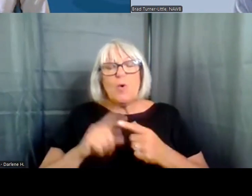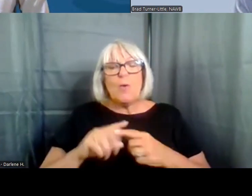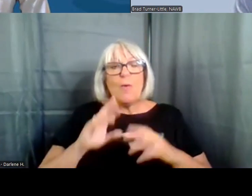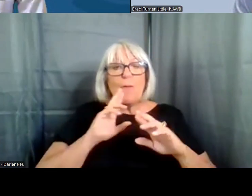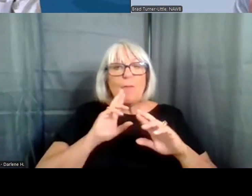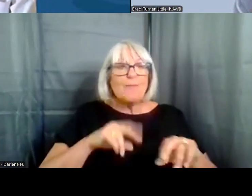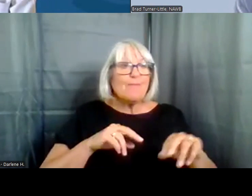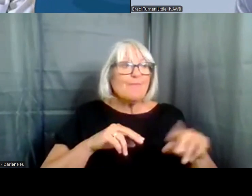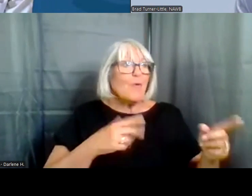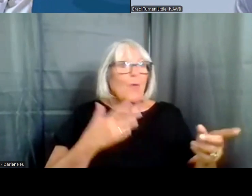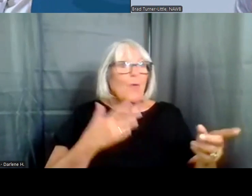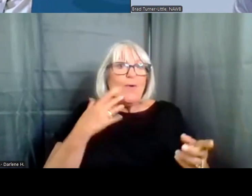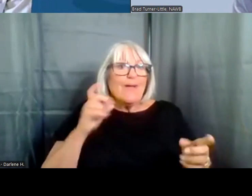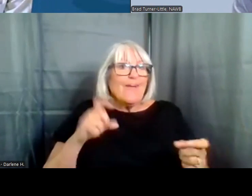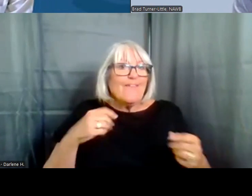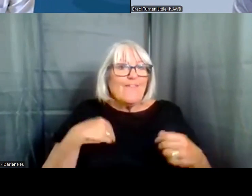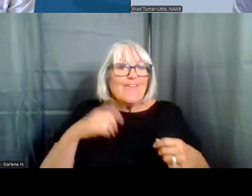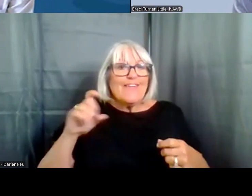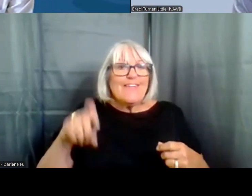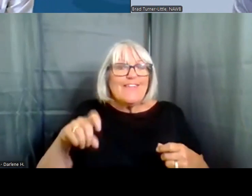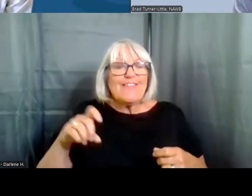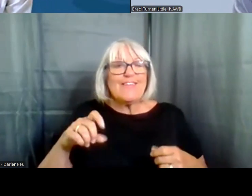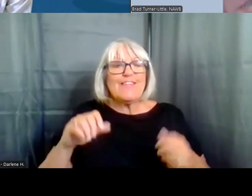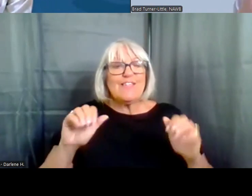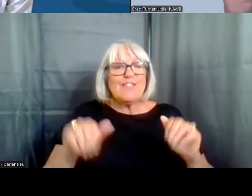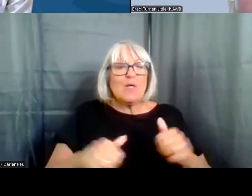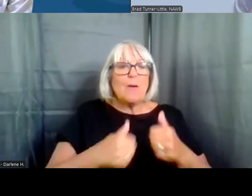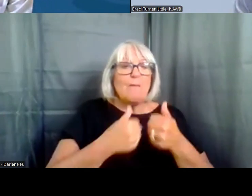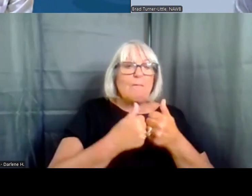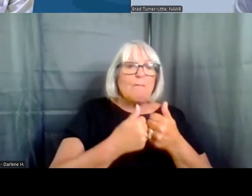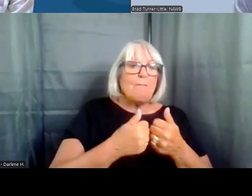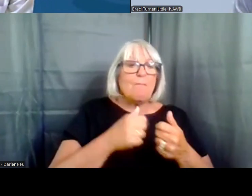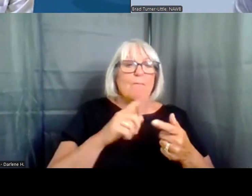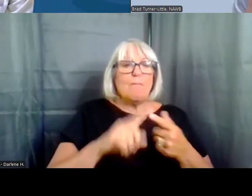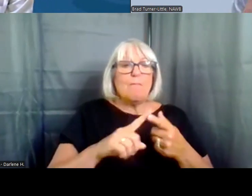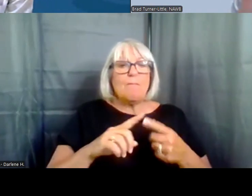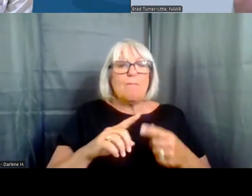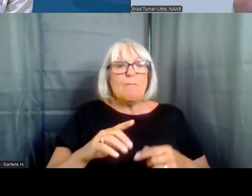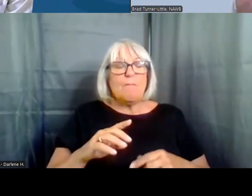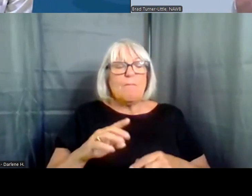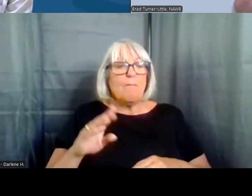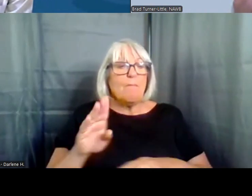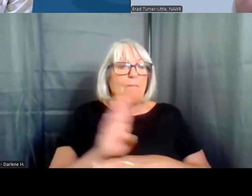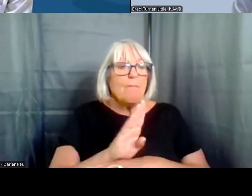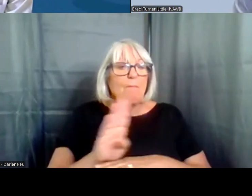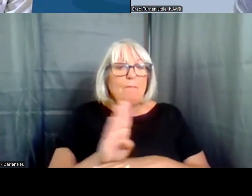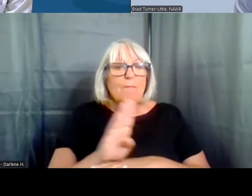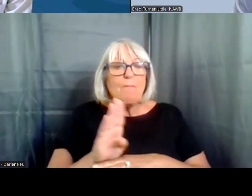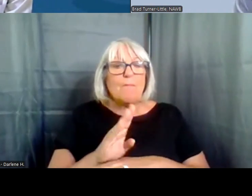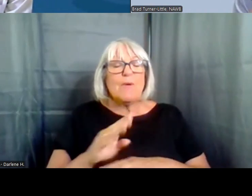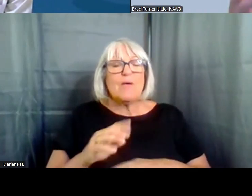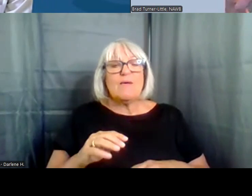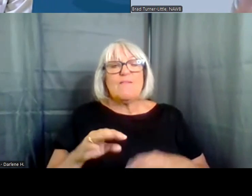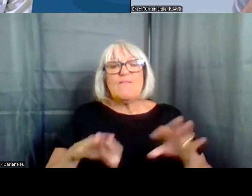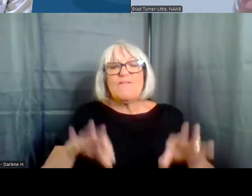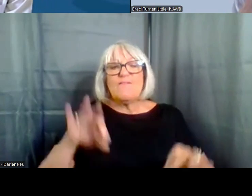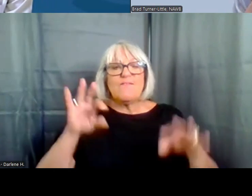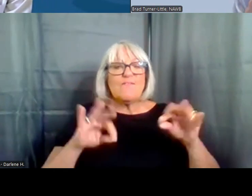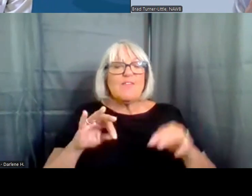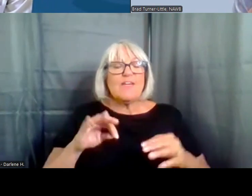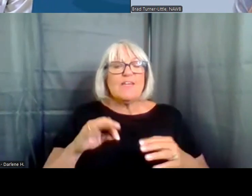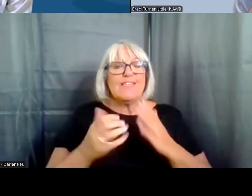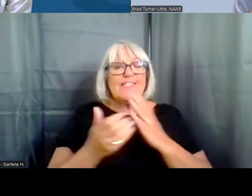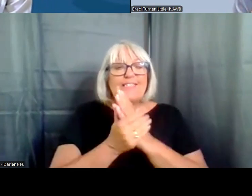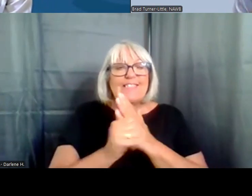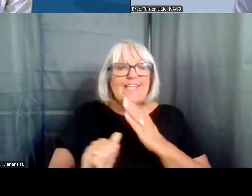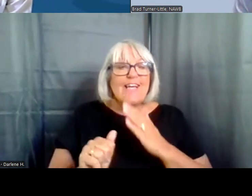that be sort of the challenges that businesses face to find talent, or talents struggle to find access to training. They're